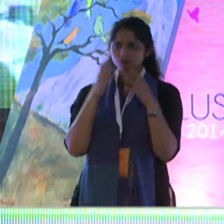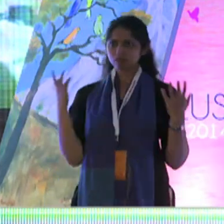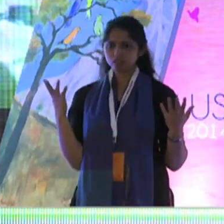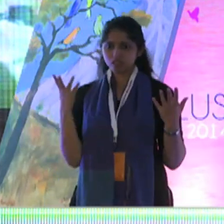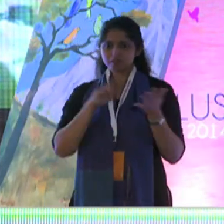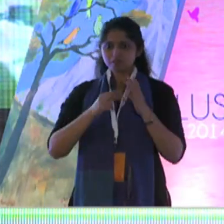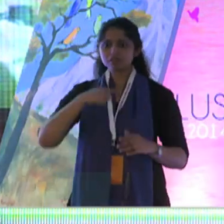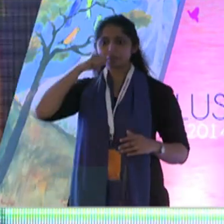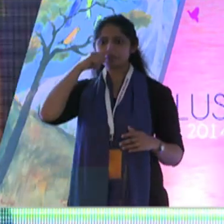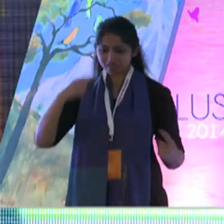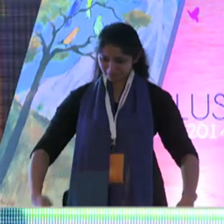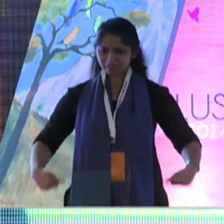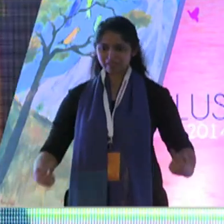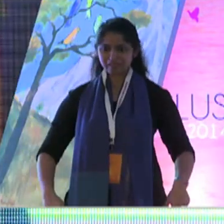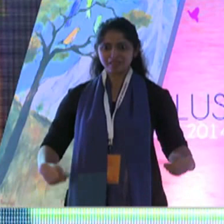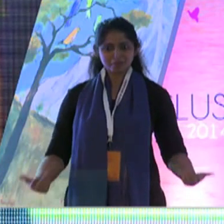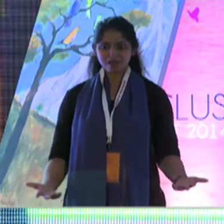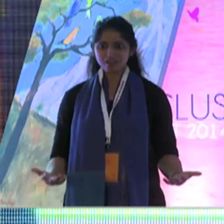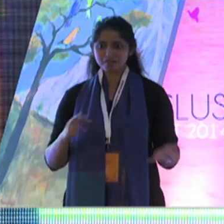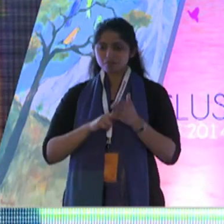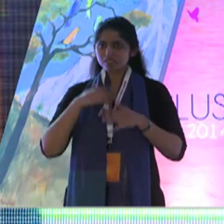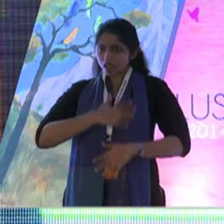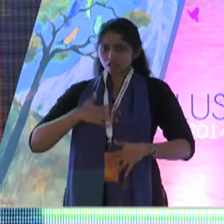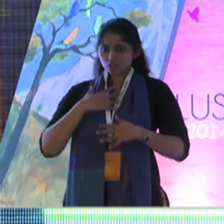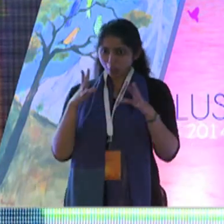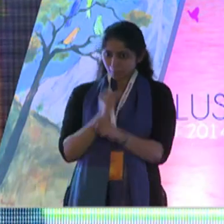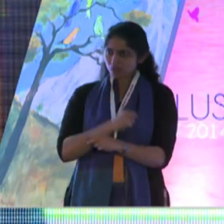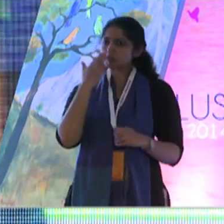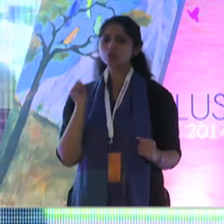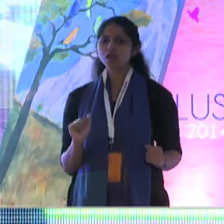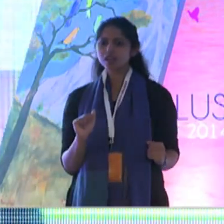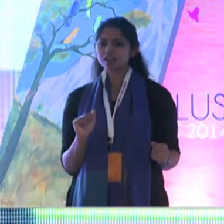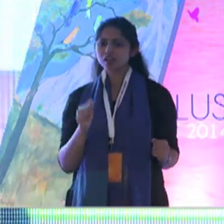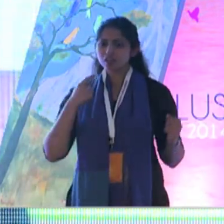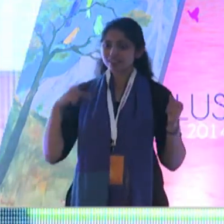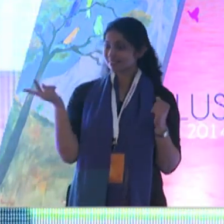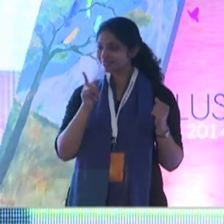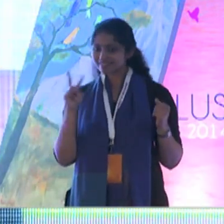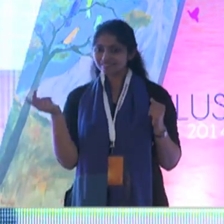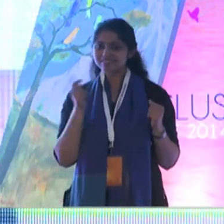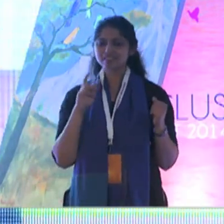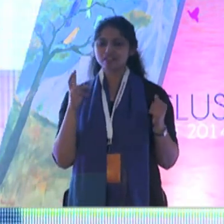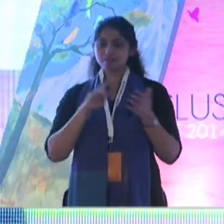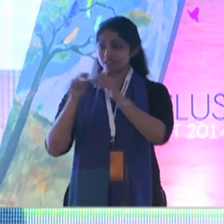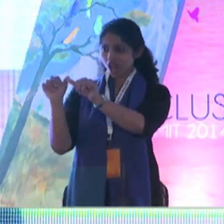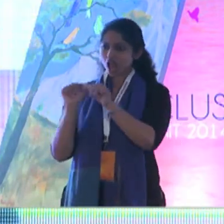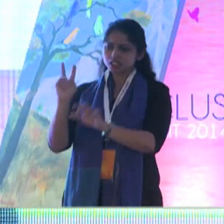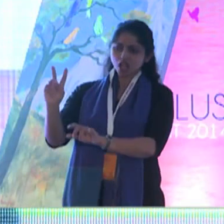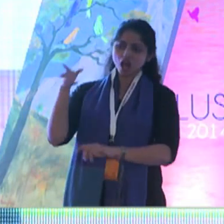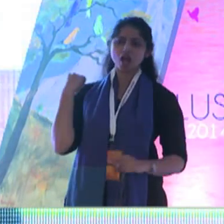my use of my legs. Have I lost my sense of fun? So her motivation was completely